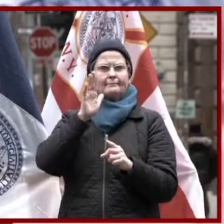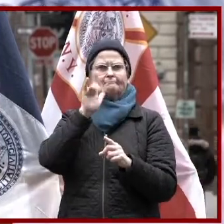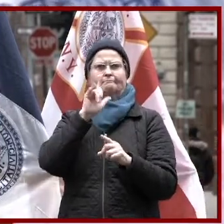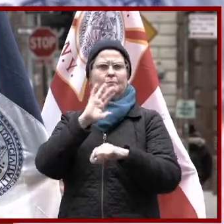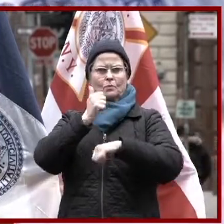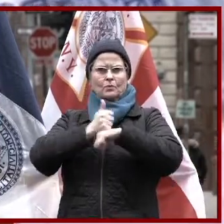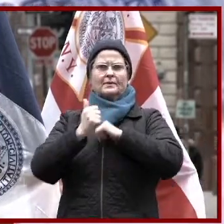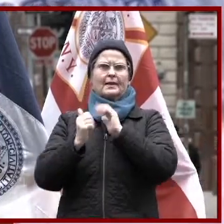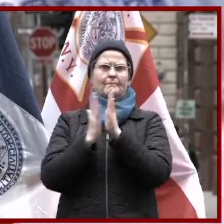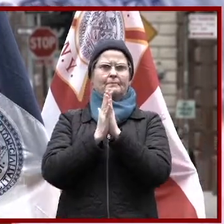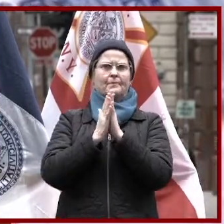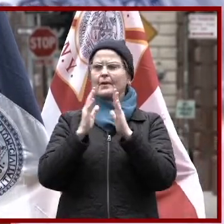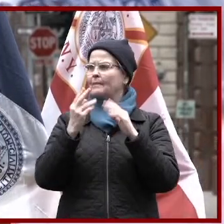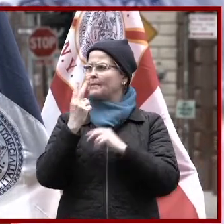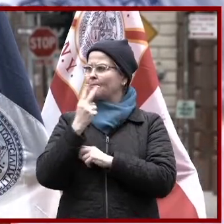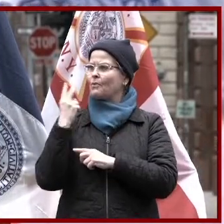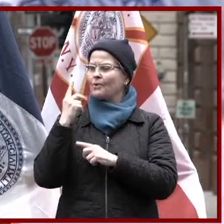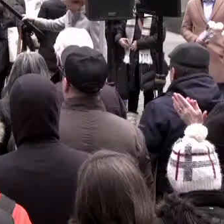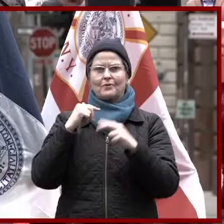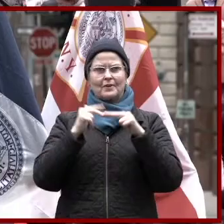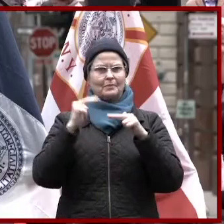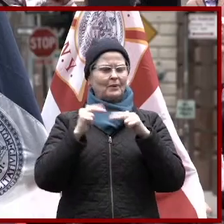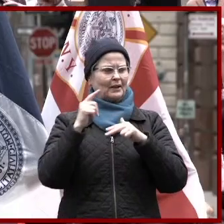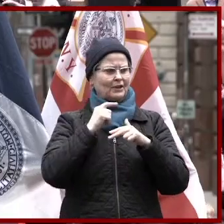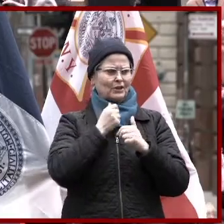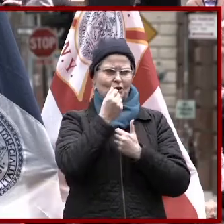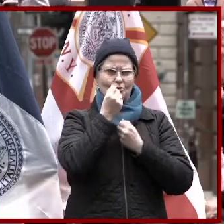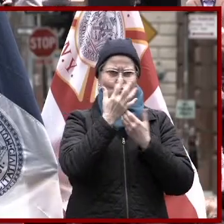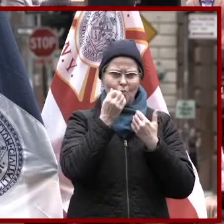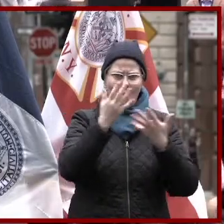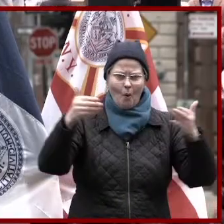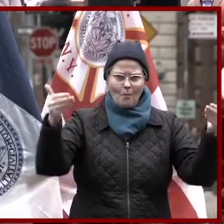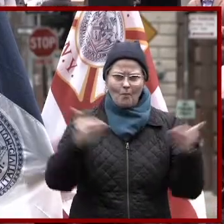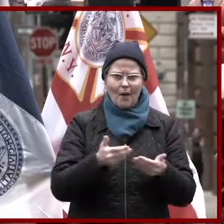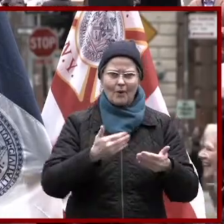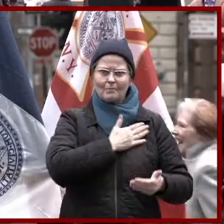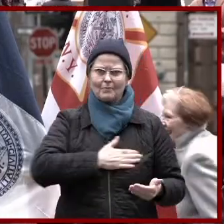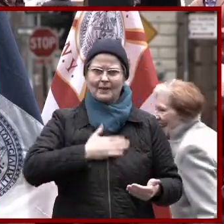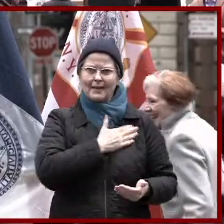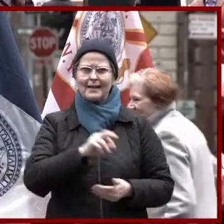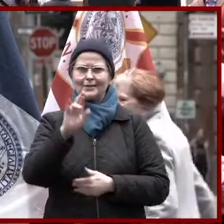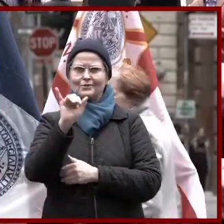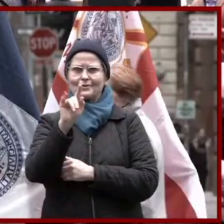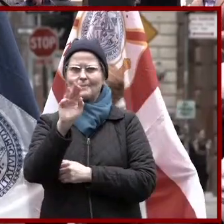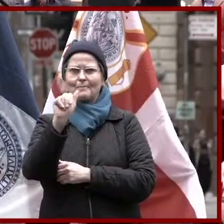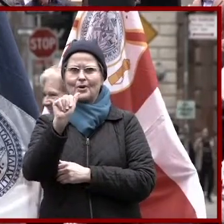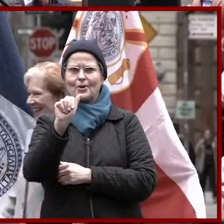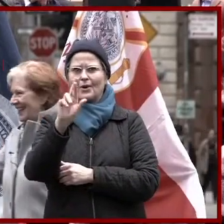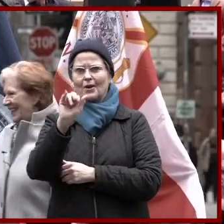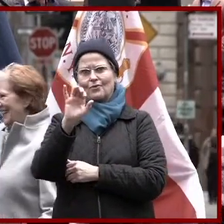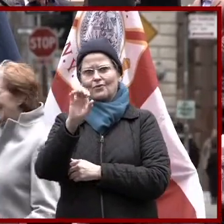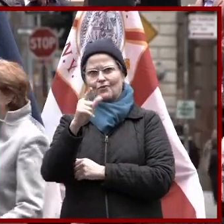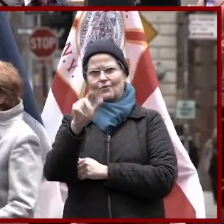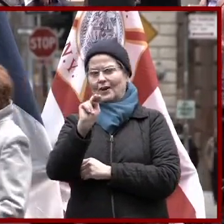join me in giving a warm round of applause for Commissioner of Labor of the State of New York, Roberta Reardon.